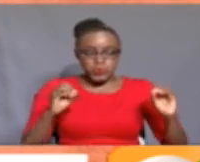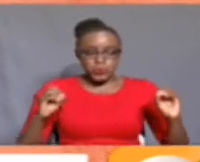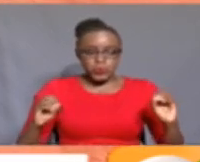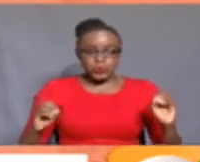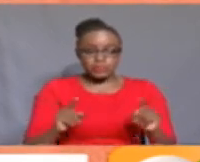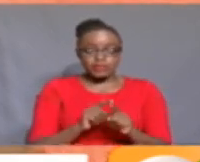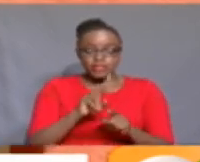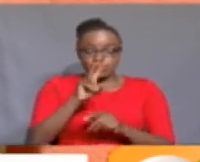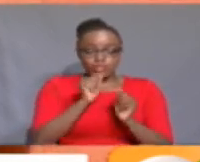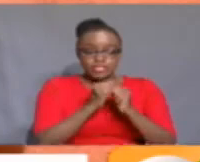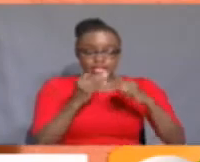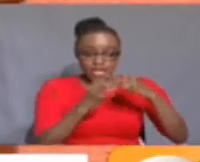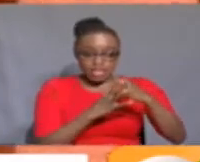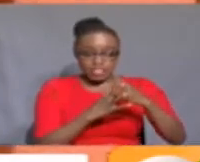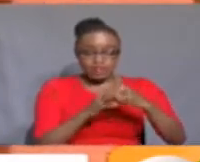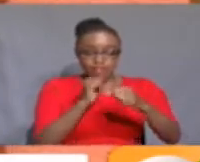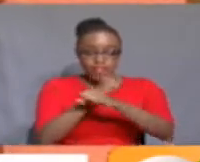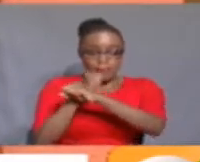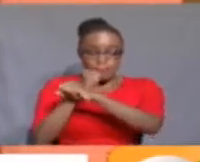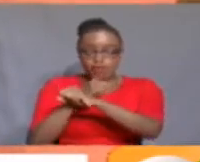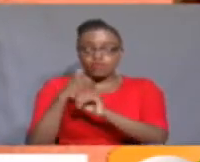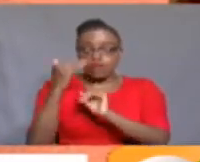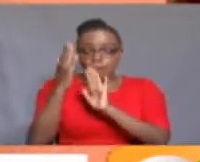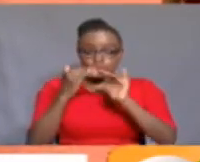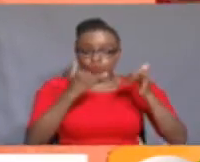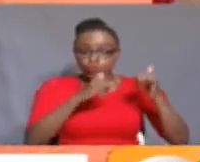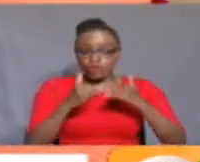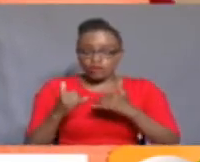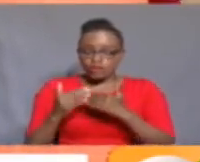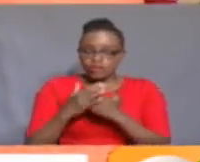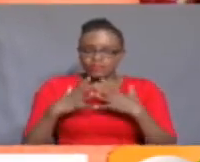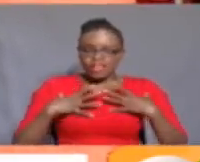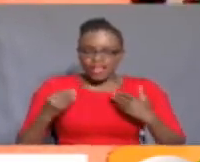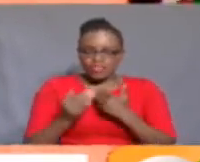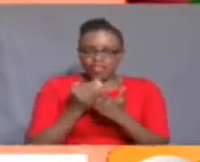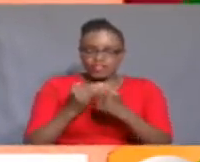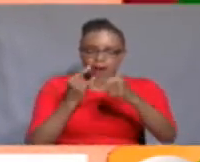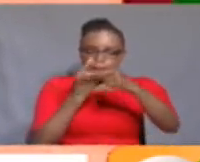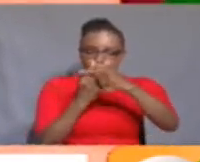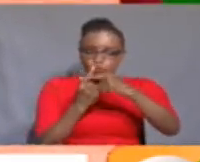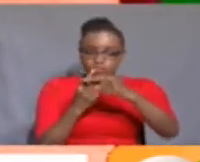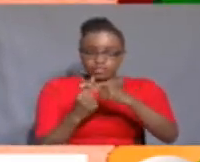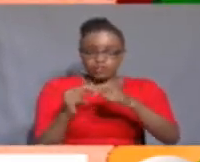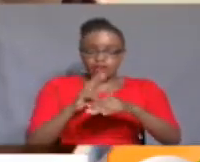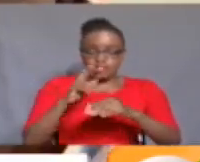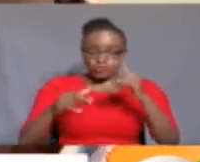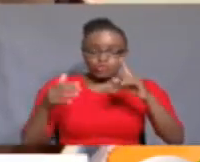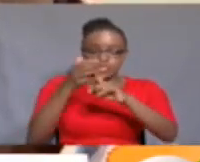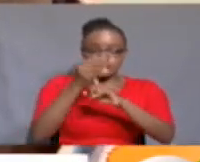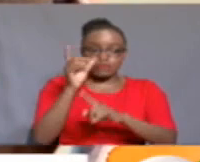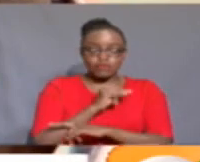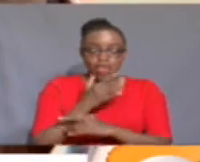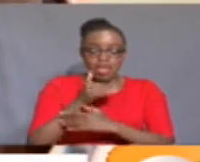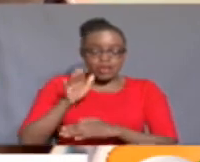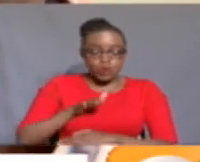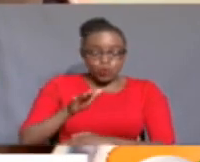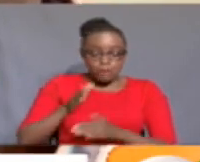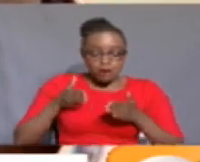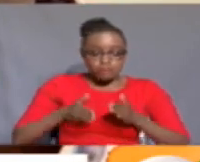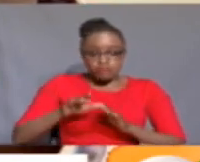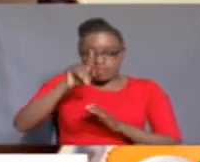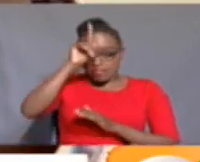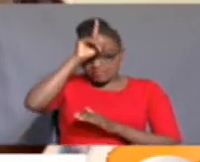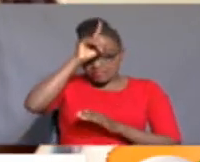year 2018, the preventive approach to healthcare reaping positive results. Hakuna mwanamke ambaye anajifungua